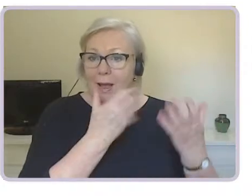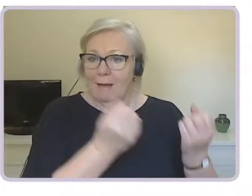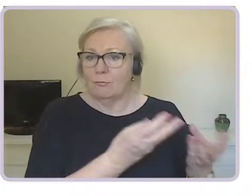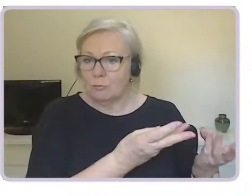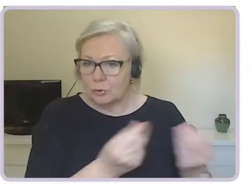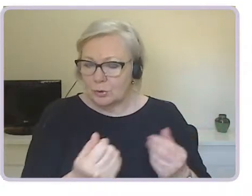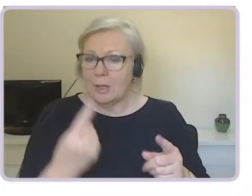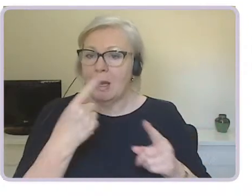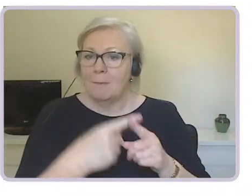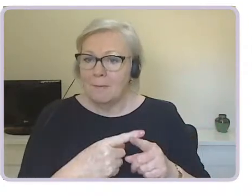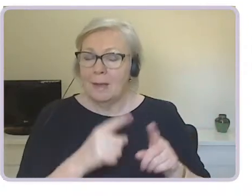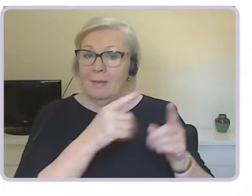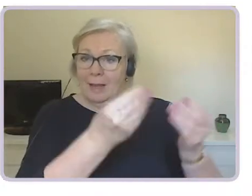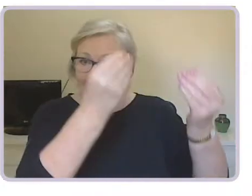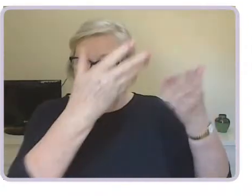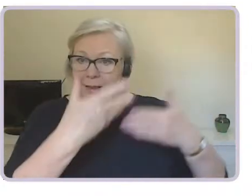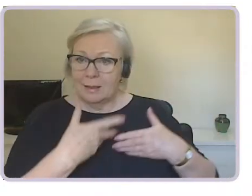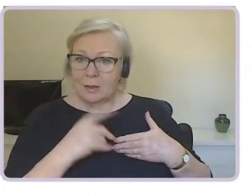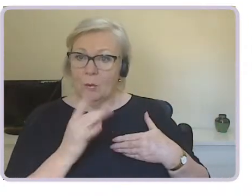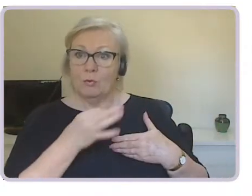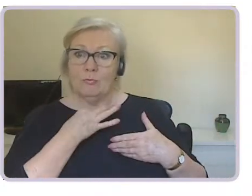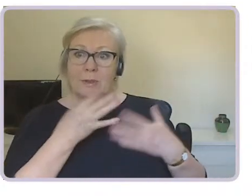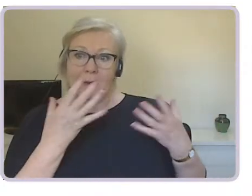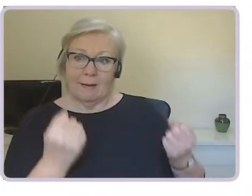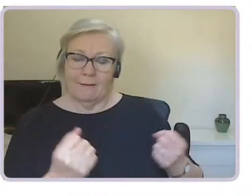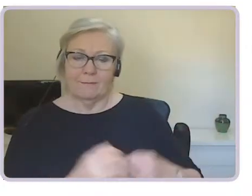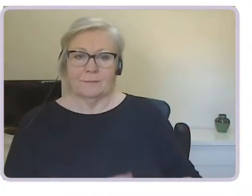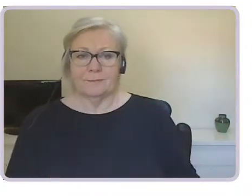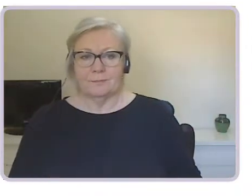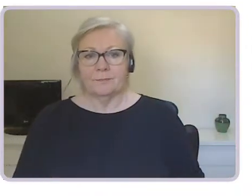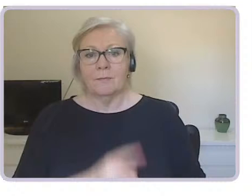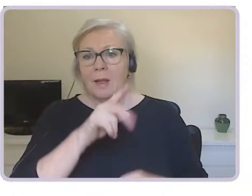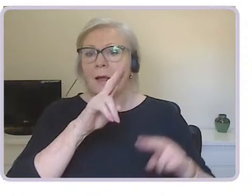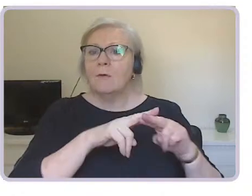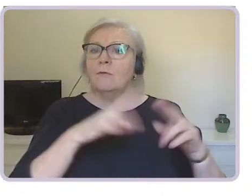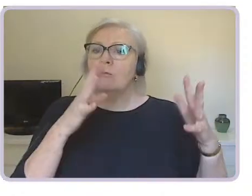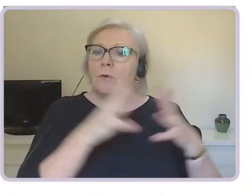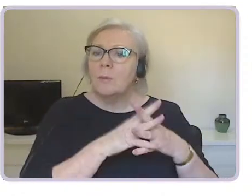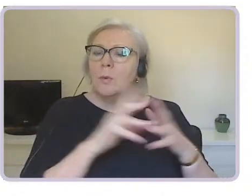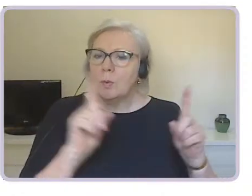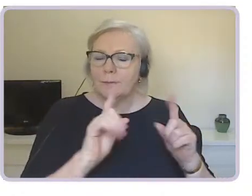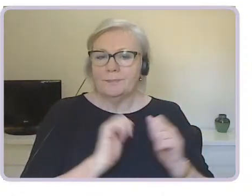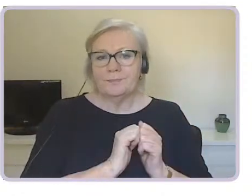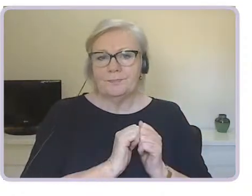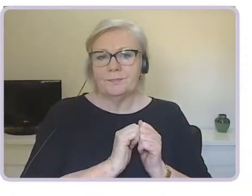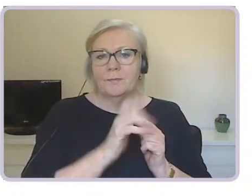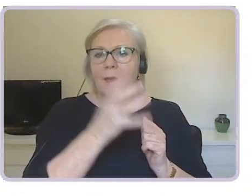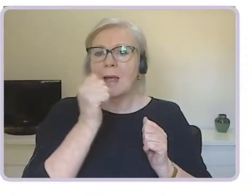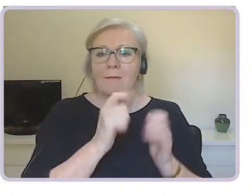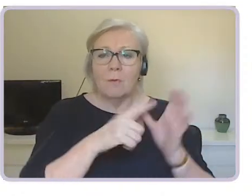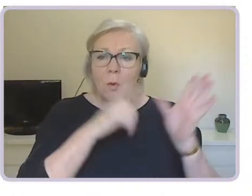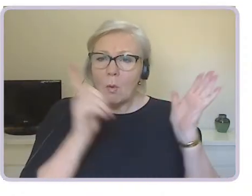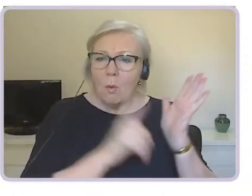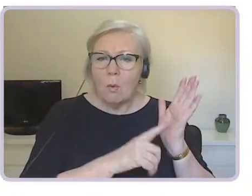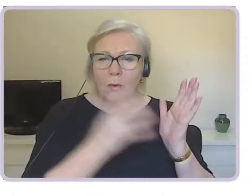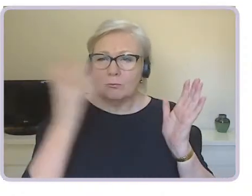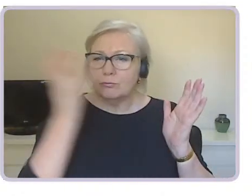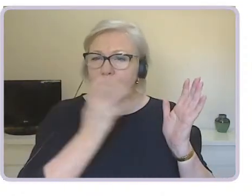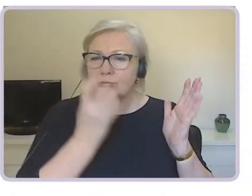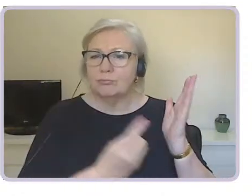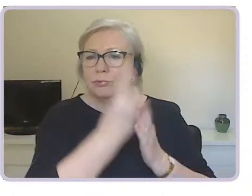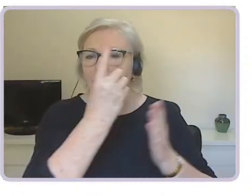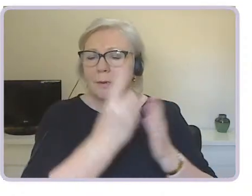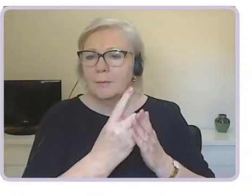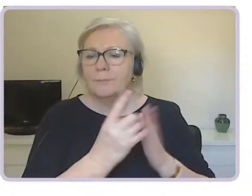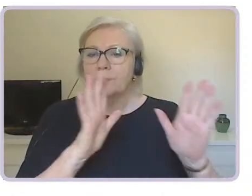risks are. The other thing I wanted to say about this framework is it takes an all hazards approach. So when we talk about